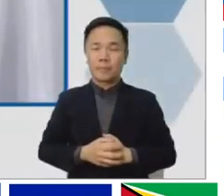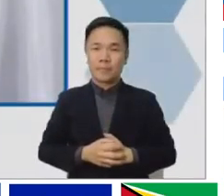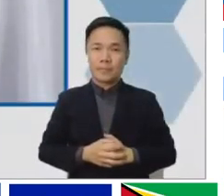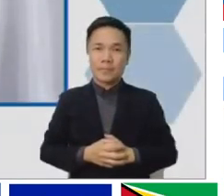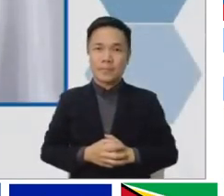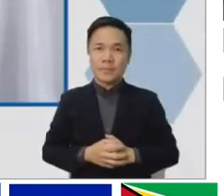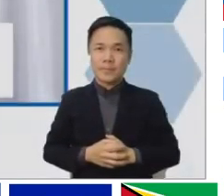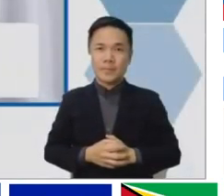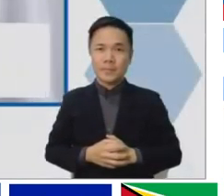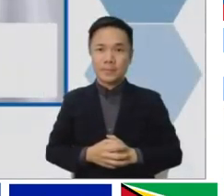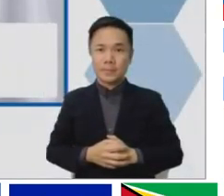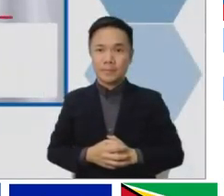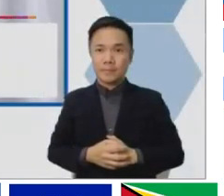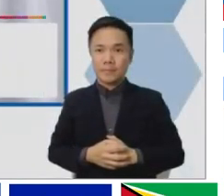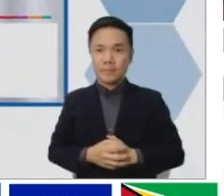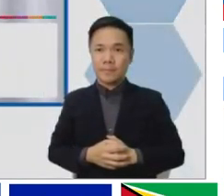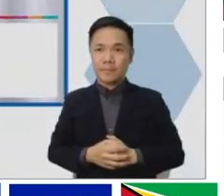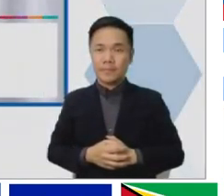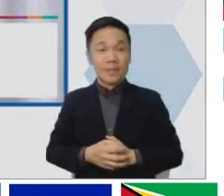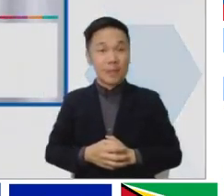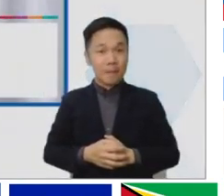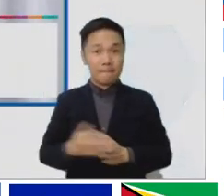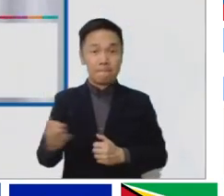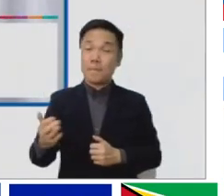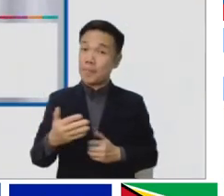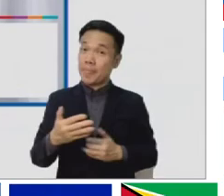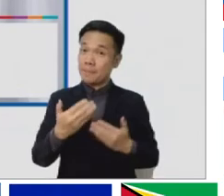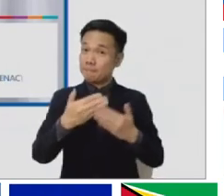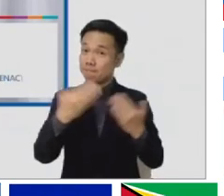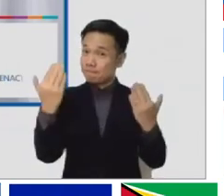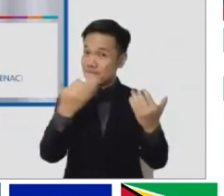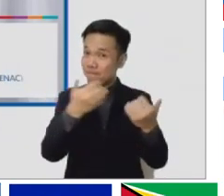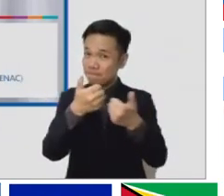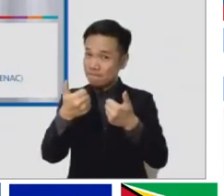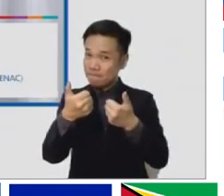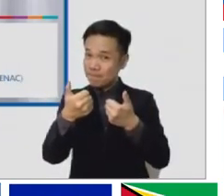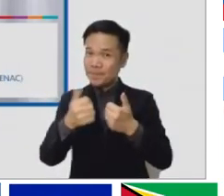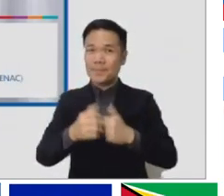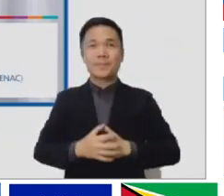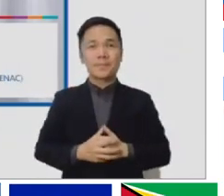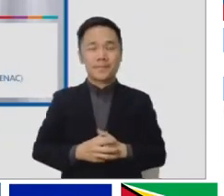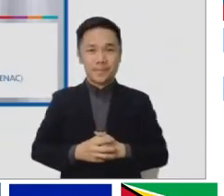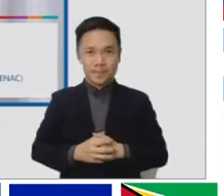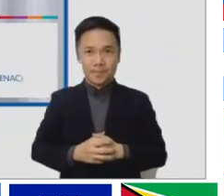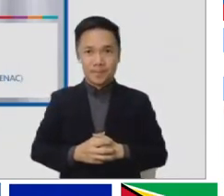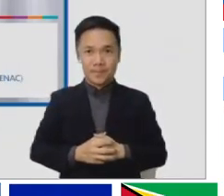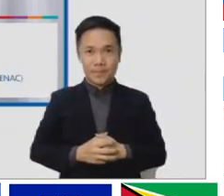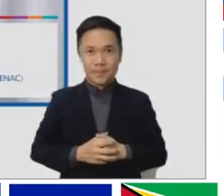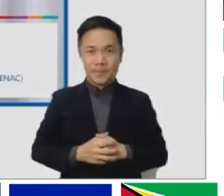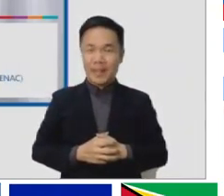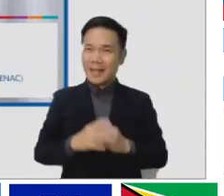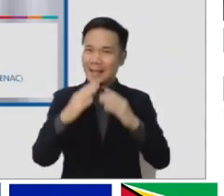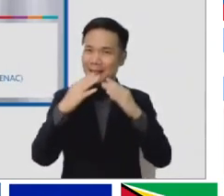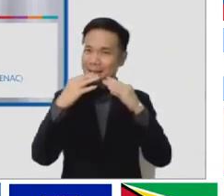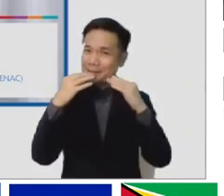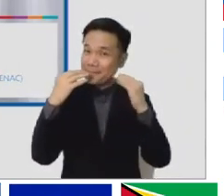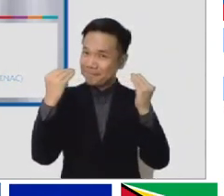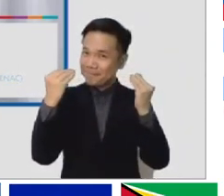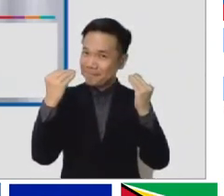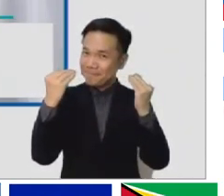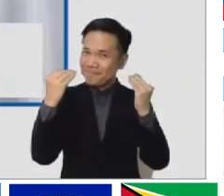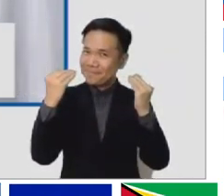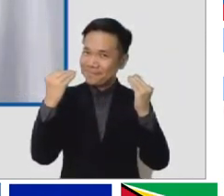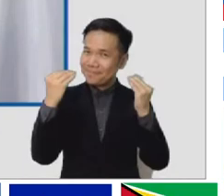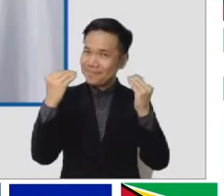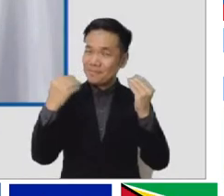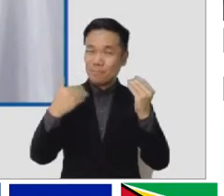Muy buenas tardes. Es un placer para el Centro de Coordinación para la Prevención de los Desastres. Such a pleasure for our center for us to